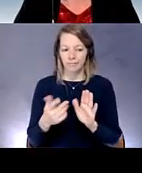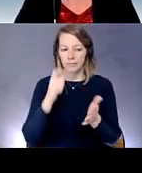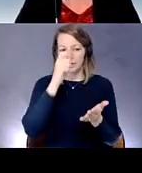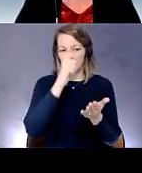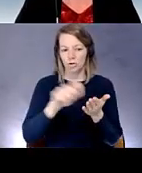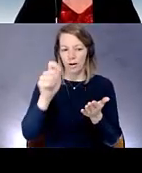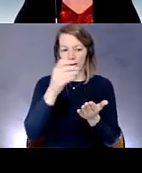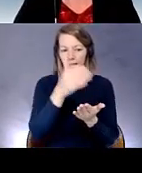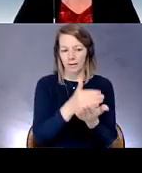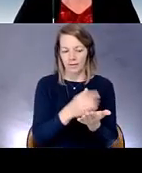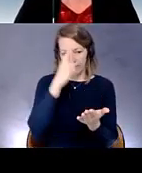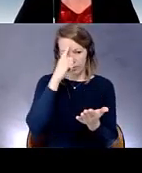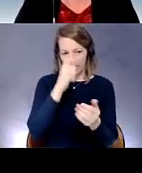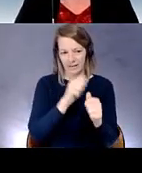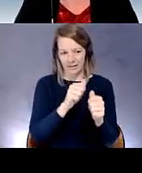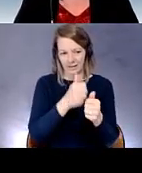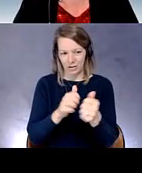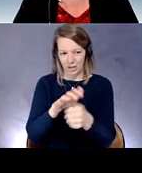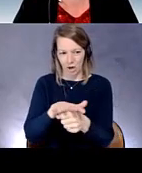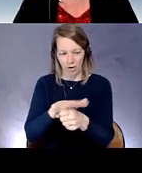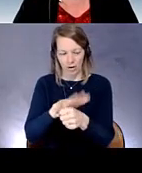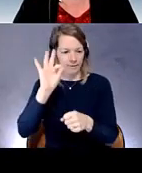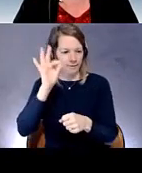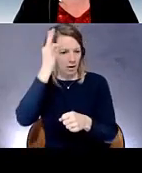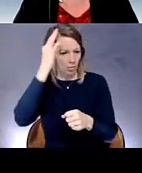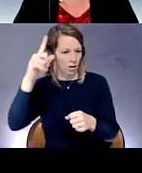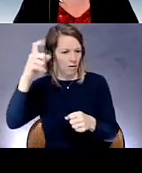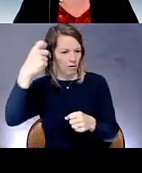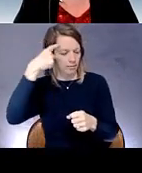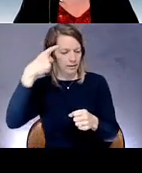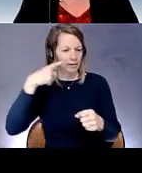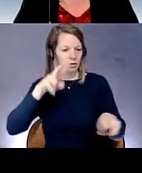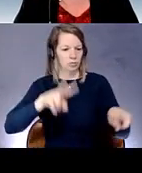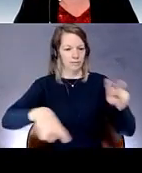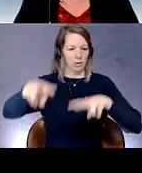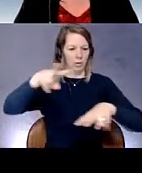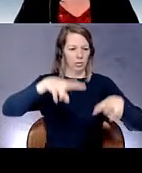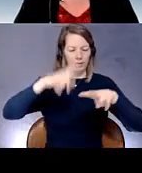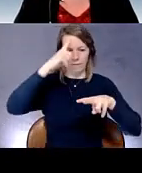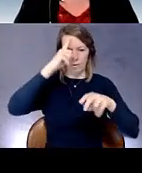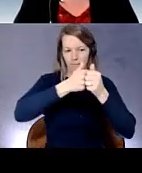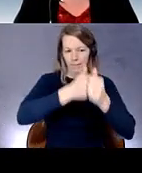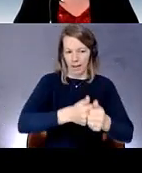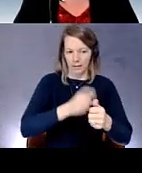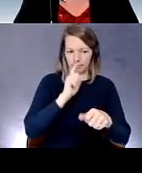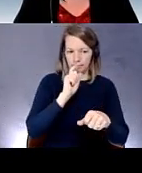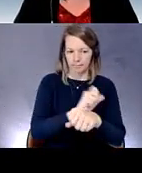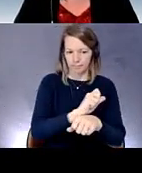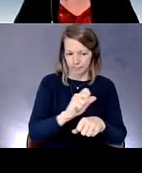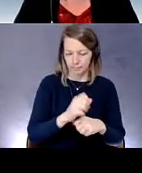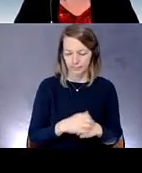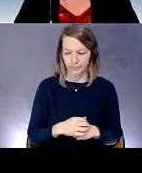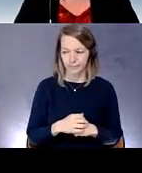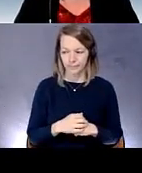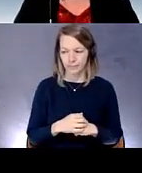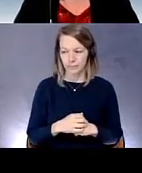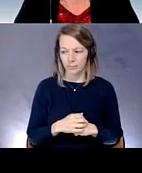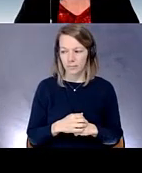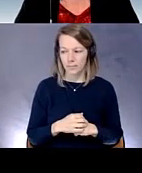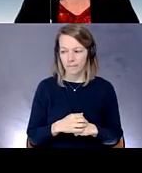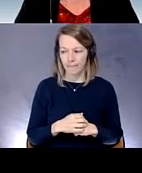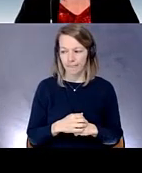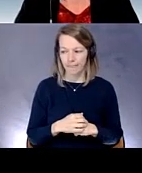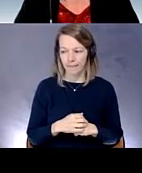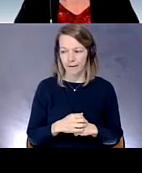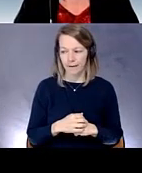checklist of the different areas that the federal government is reviewing in terms of compliance with those federal regulations. With our